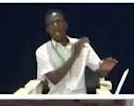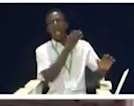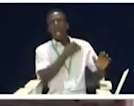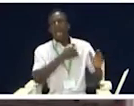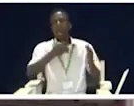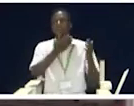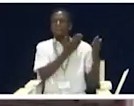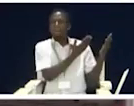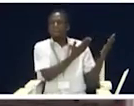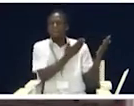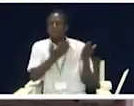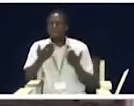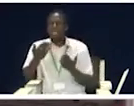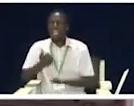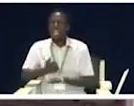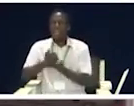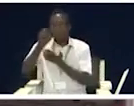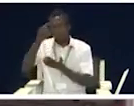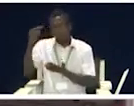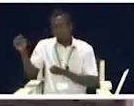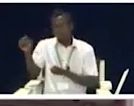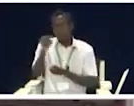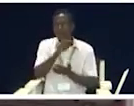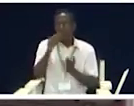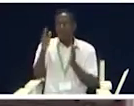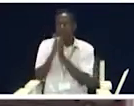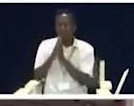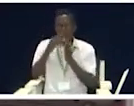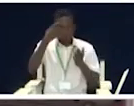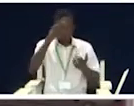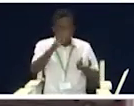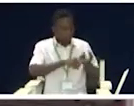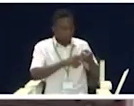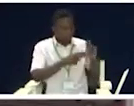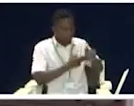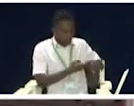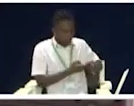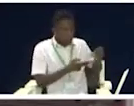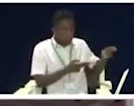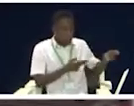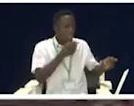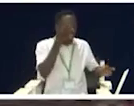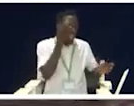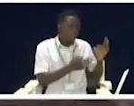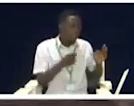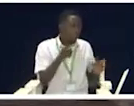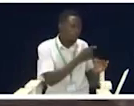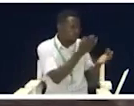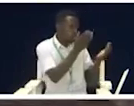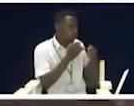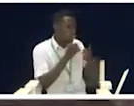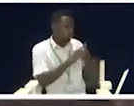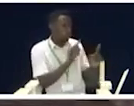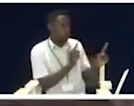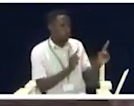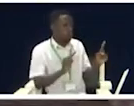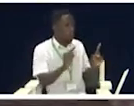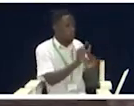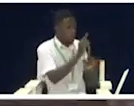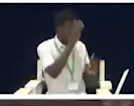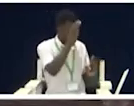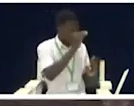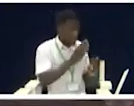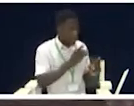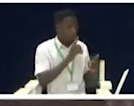somebody by your side and pray for them and say, Father, if you need to bypass men to do wonders in the life of my